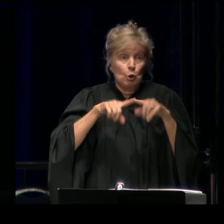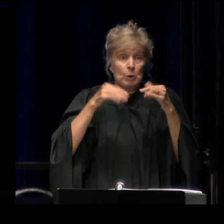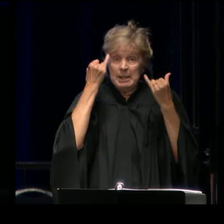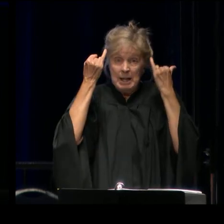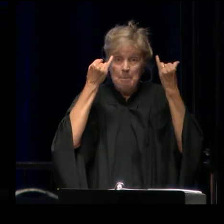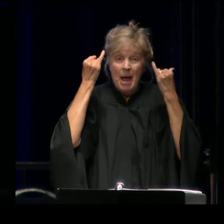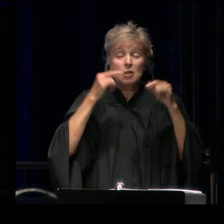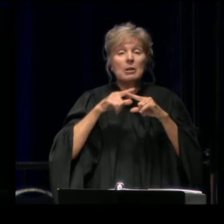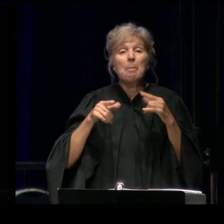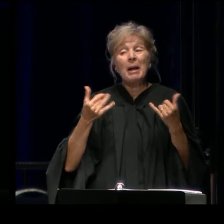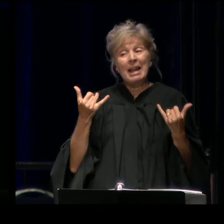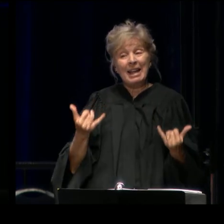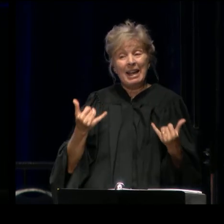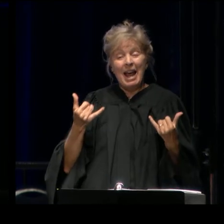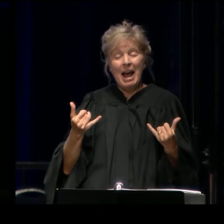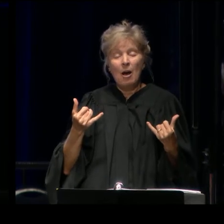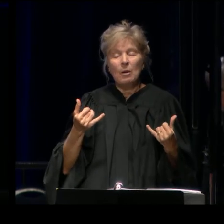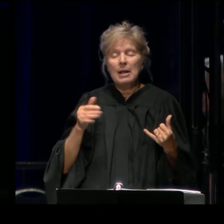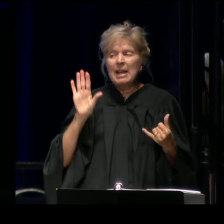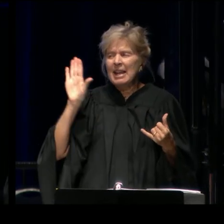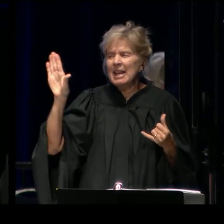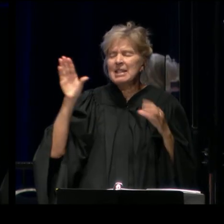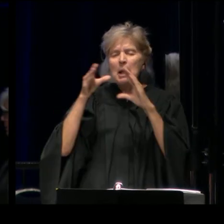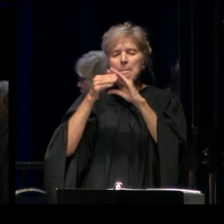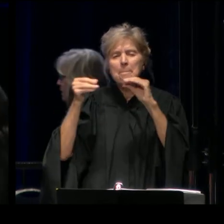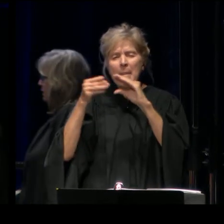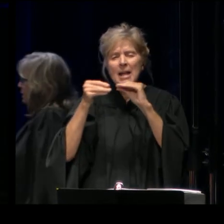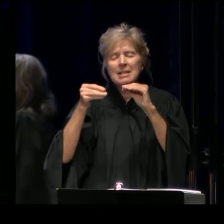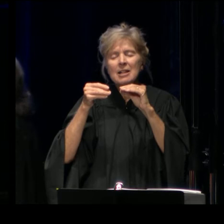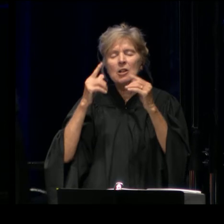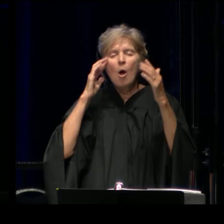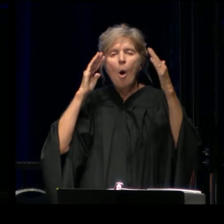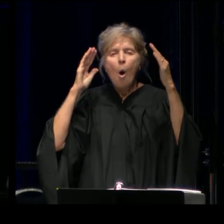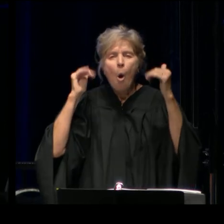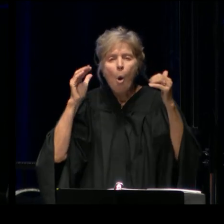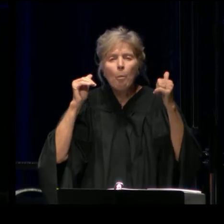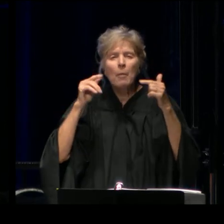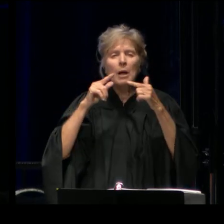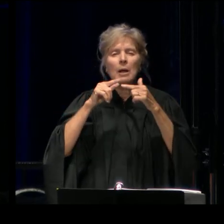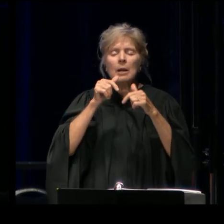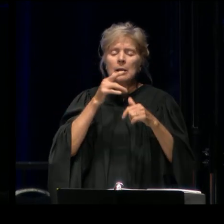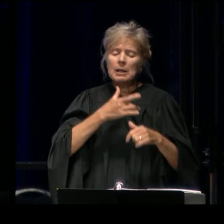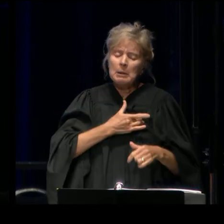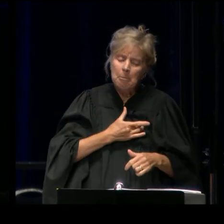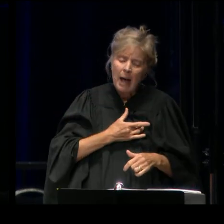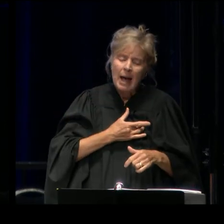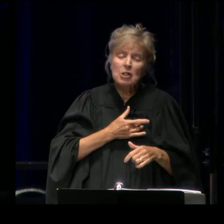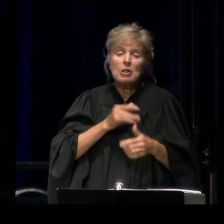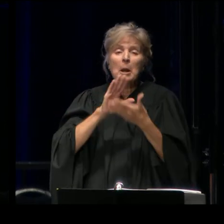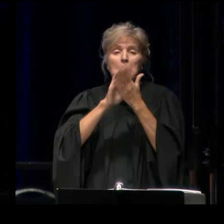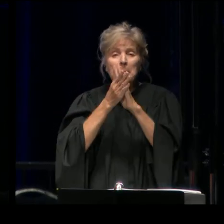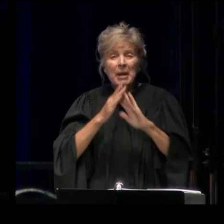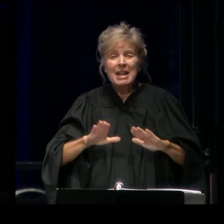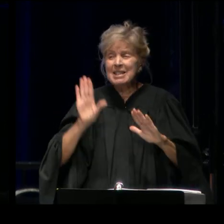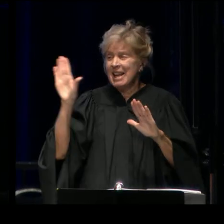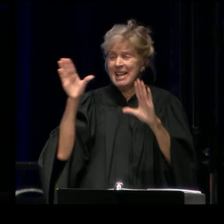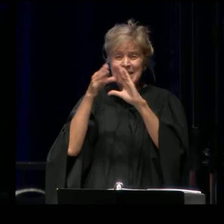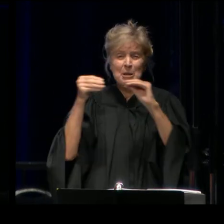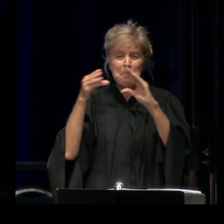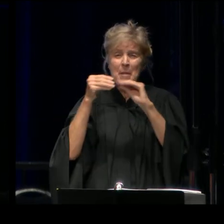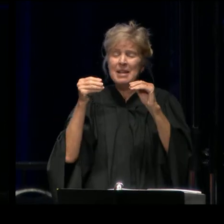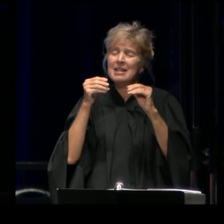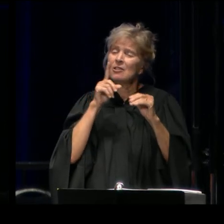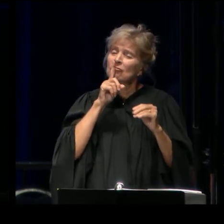day, never has his message of hope, compassion, and peace been more important or more